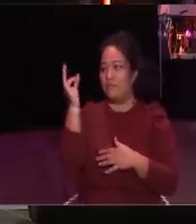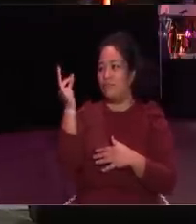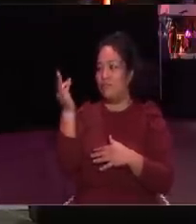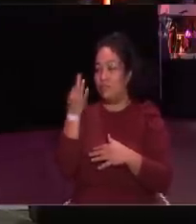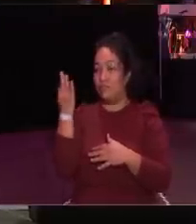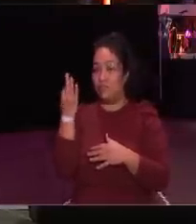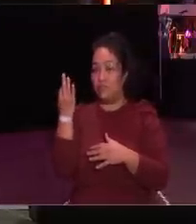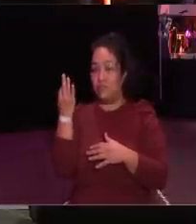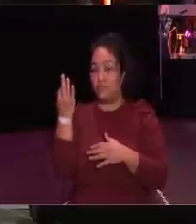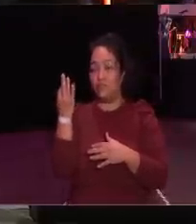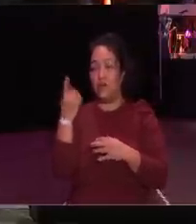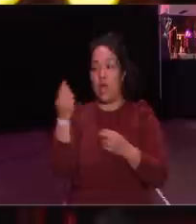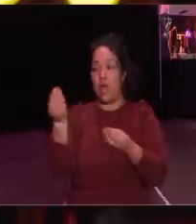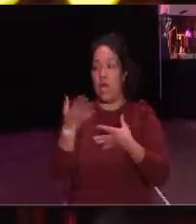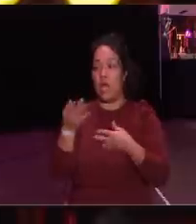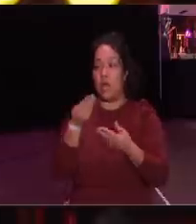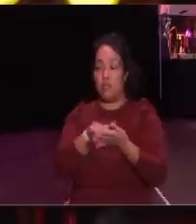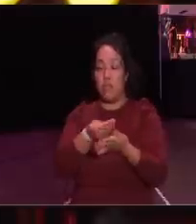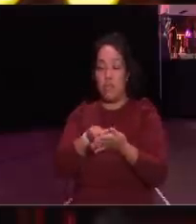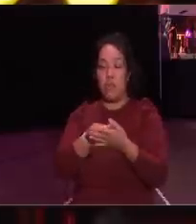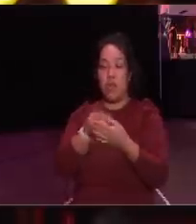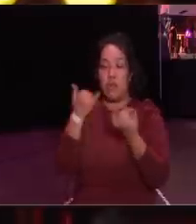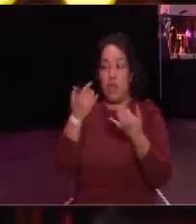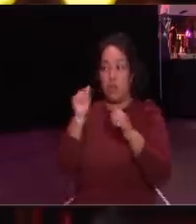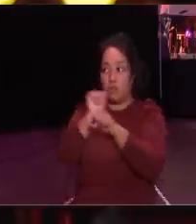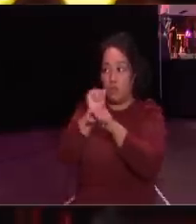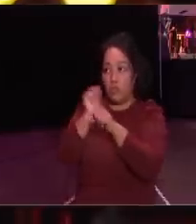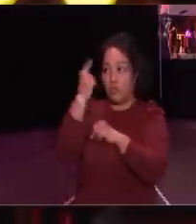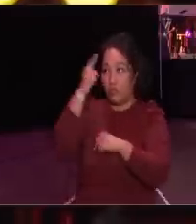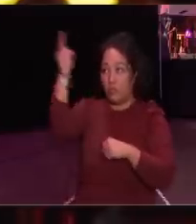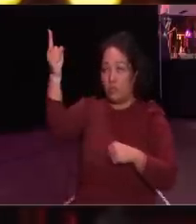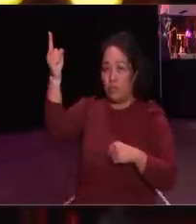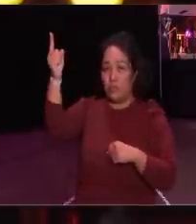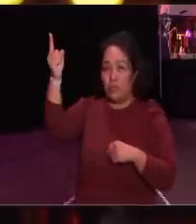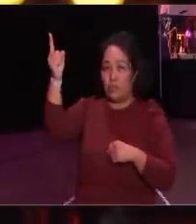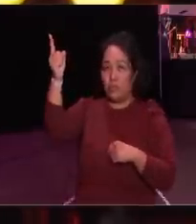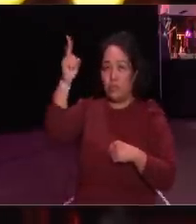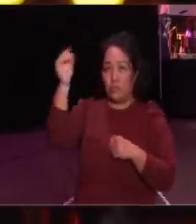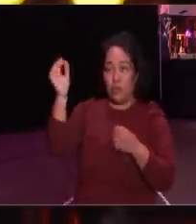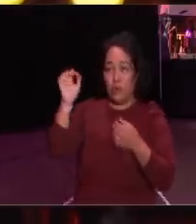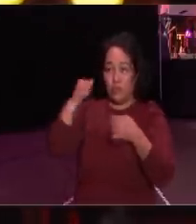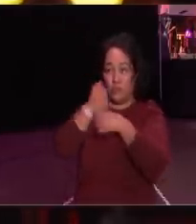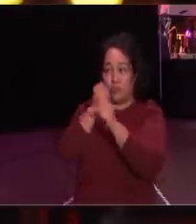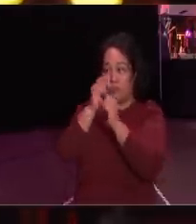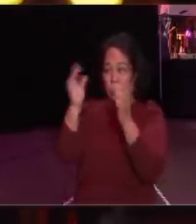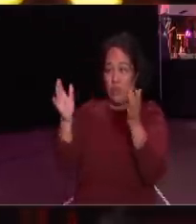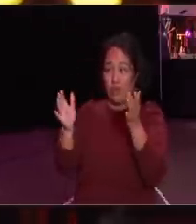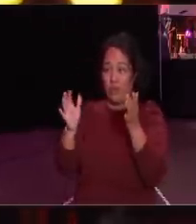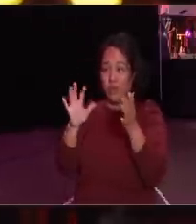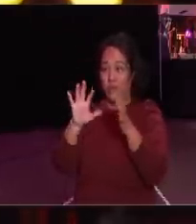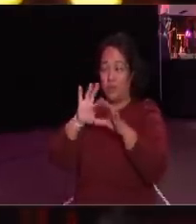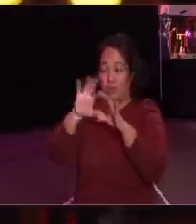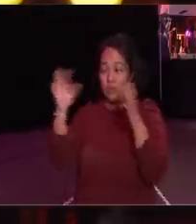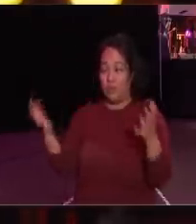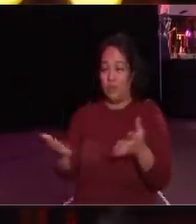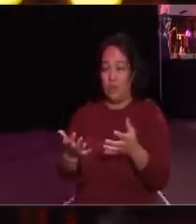ahora check. Te voy a trabajar a ti. Now I'm going to work for you. Tú eres el creador del universo. You are the creator of the universe. Estoy hablando